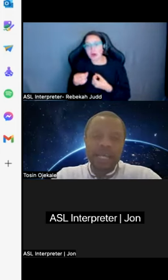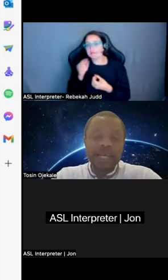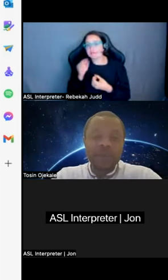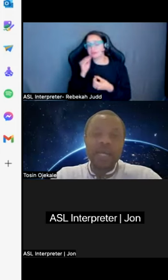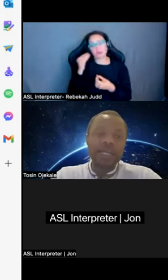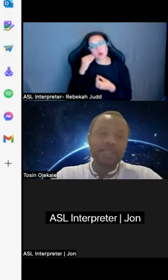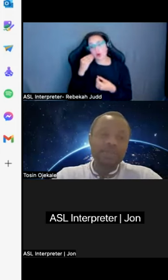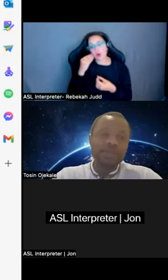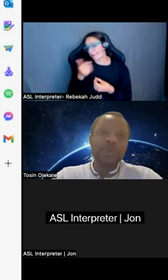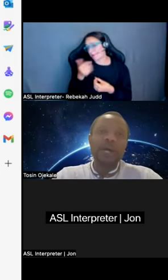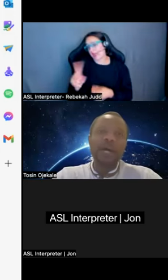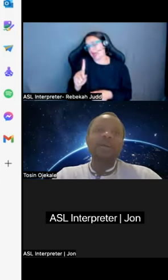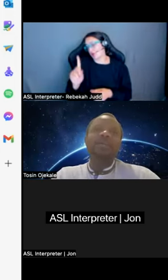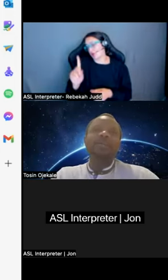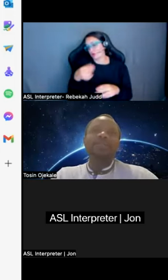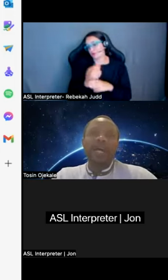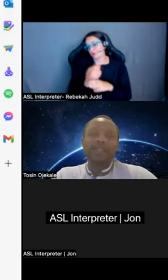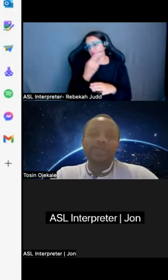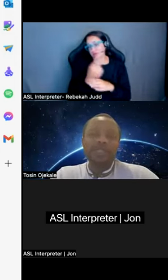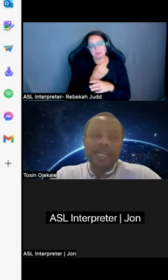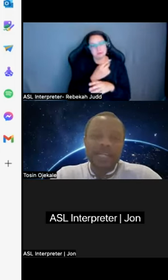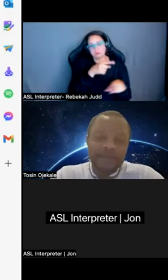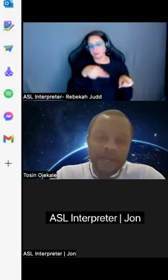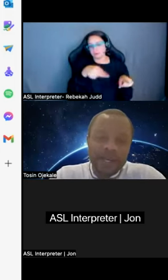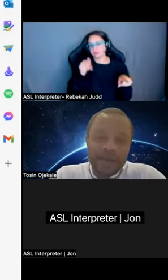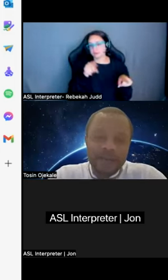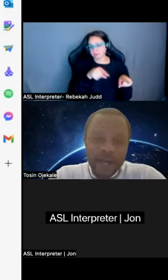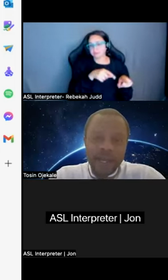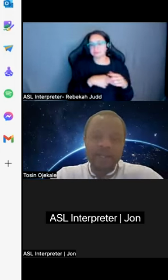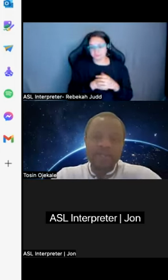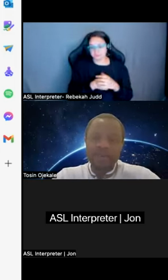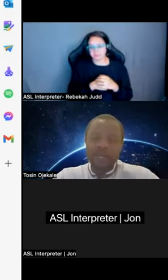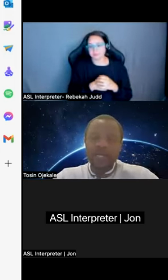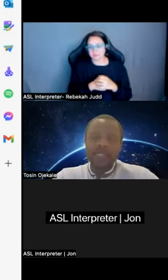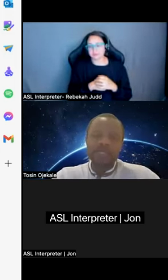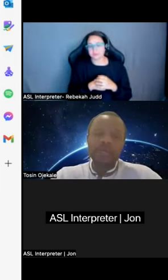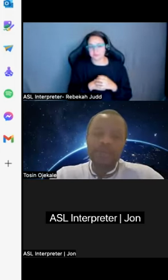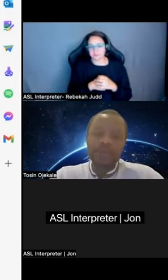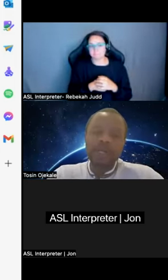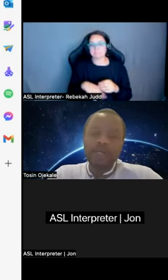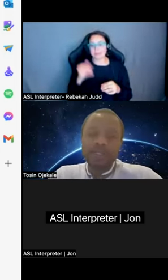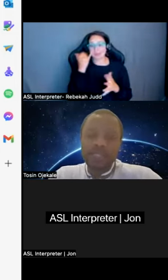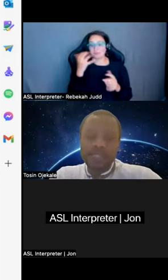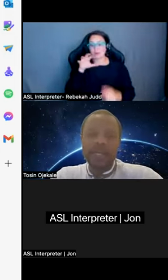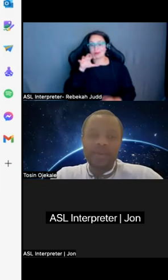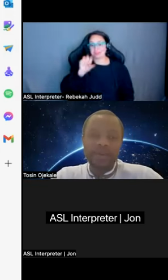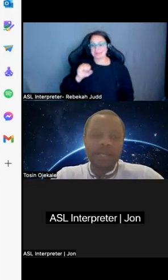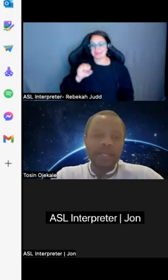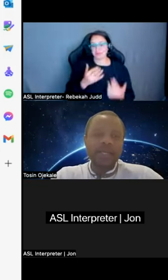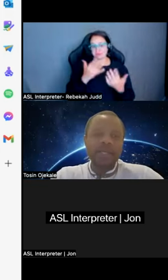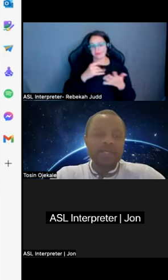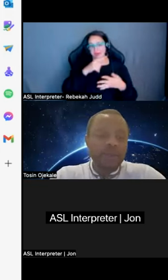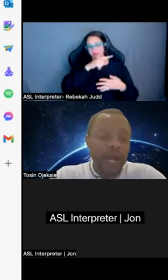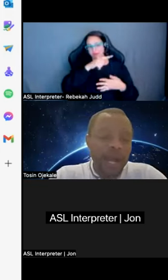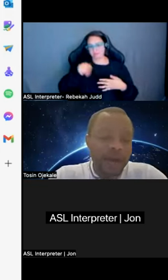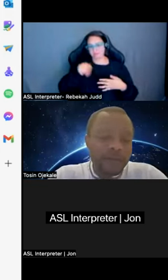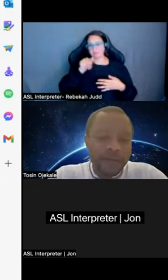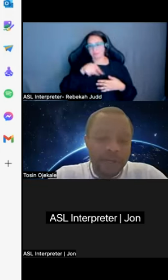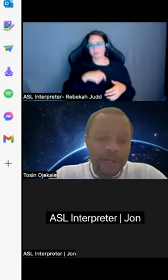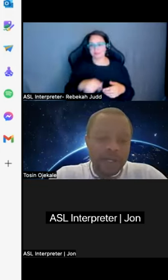environment, anywhere that you are trying to detect fire, so you can install this there, okay? So